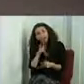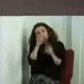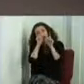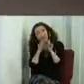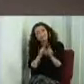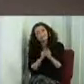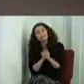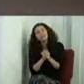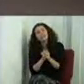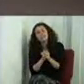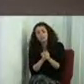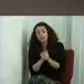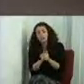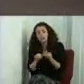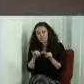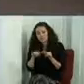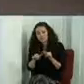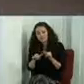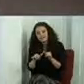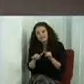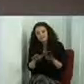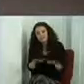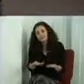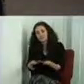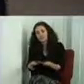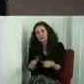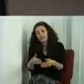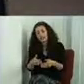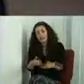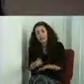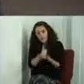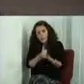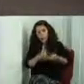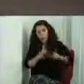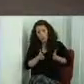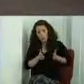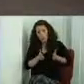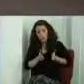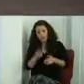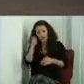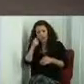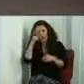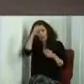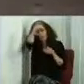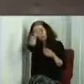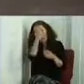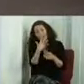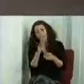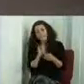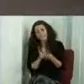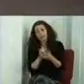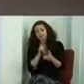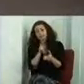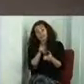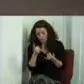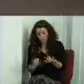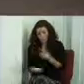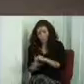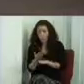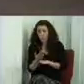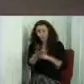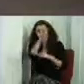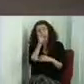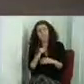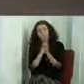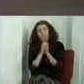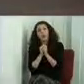still. Help us to be open channels to that grace and to that truth. And so this morning, God, I pray that you would